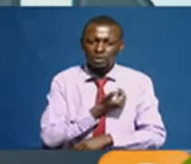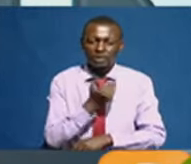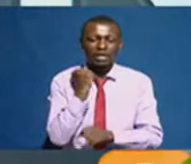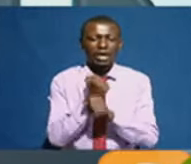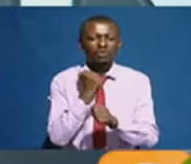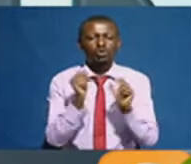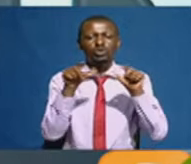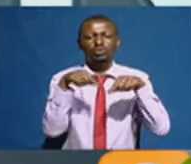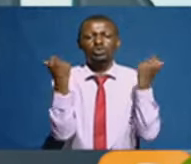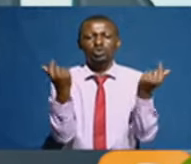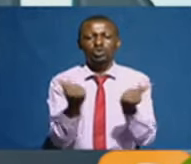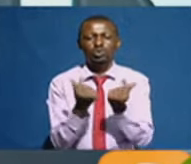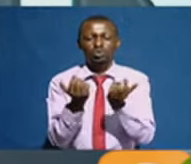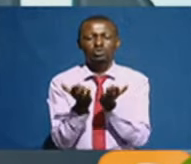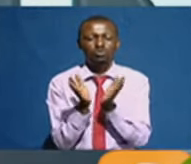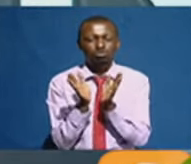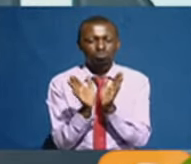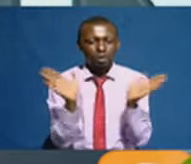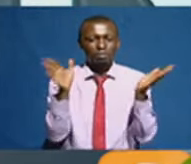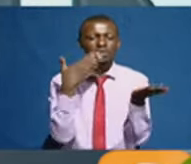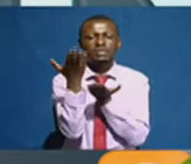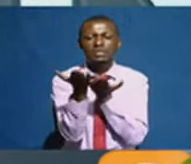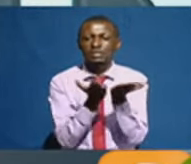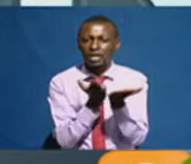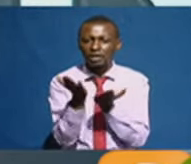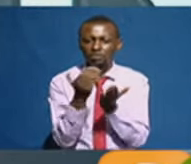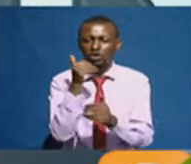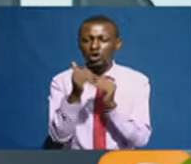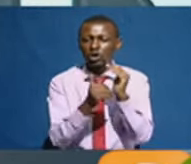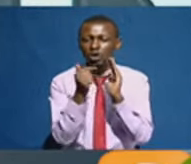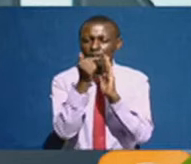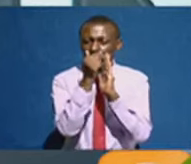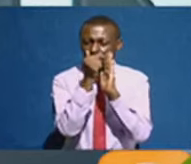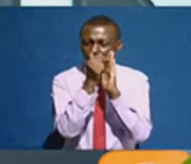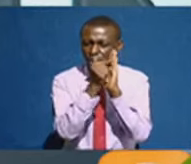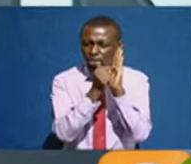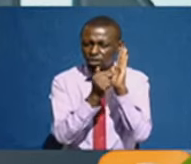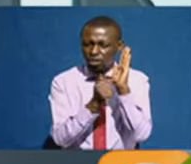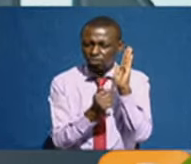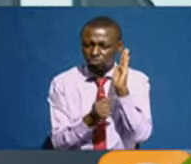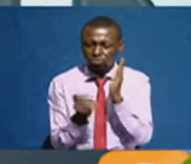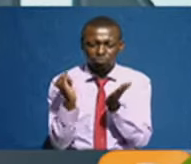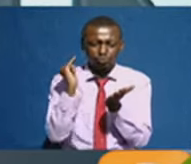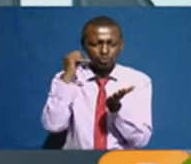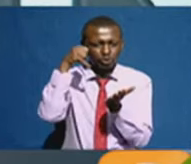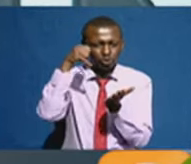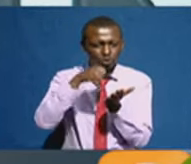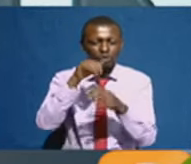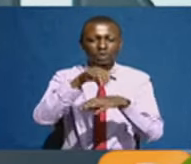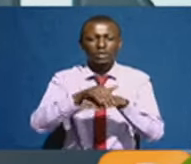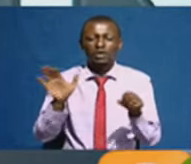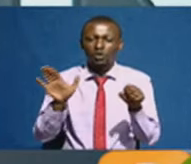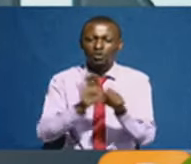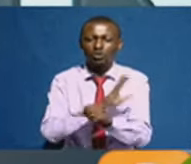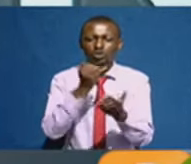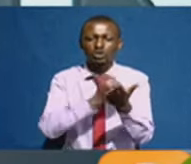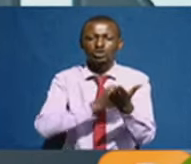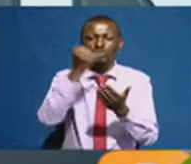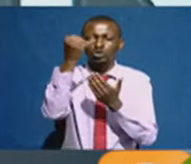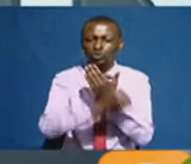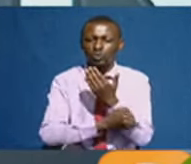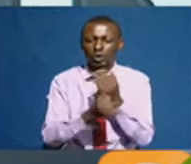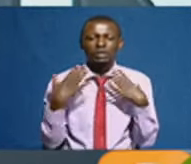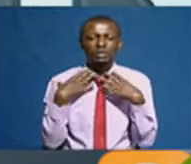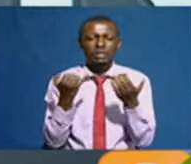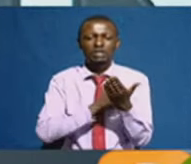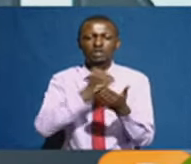group of the civil service. So all of this was clearly laid out, including getting comprehensive cover, health insurance cover